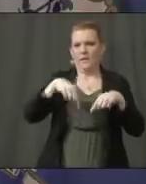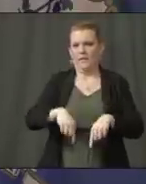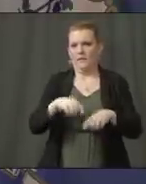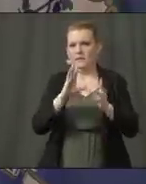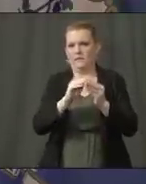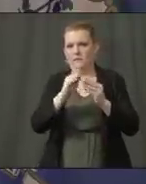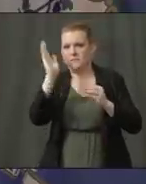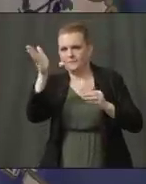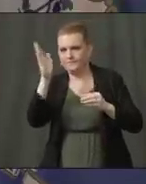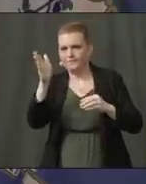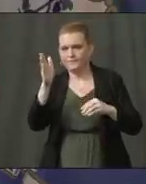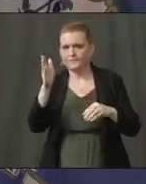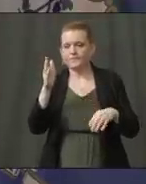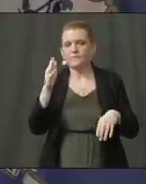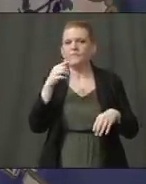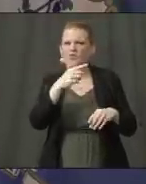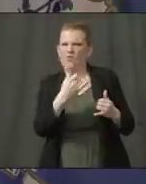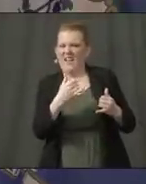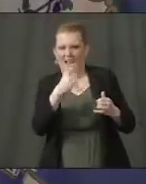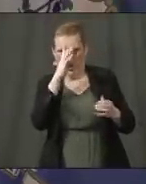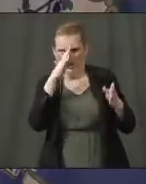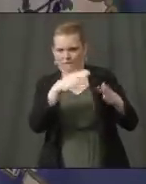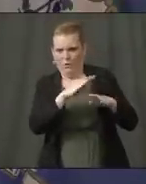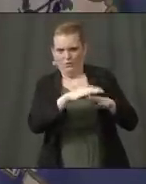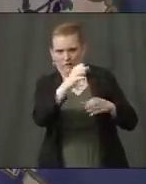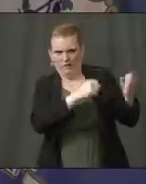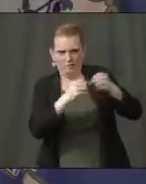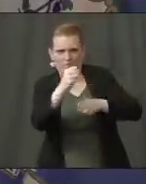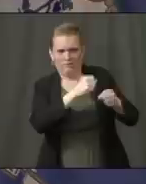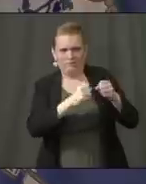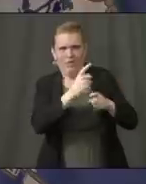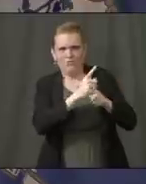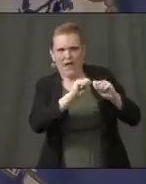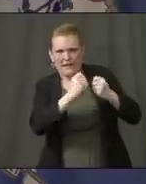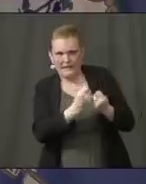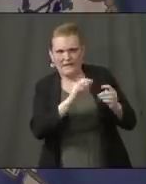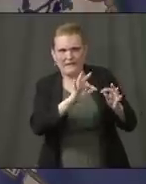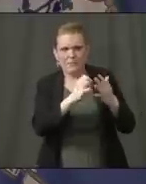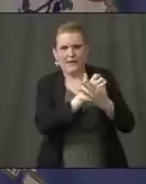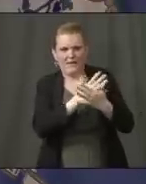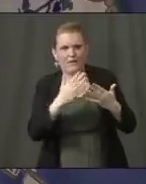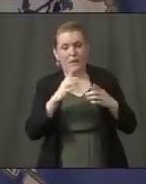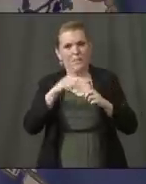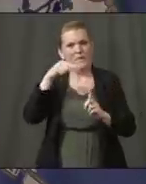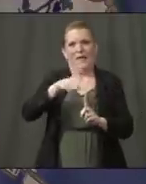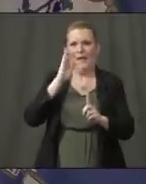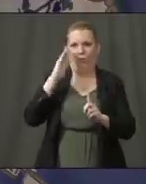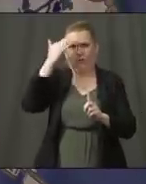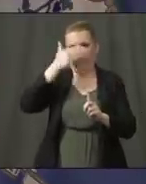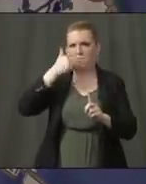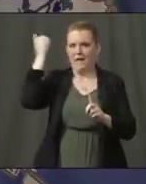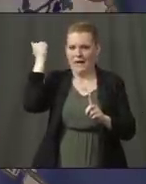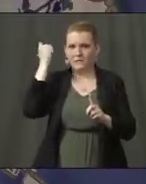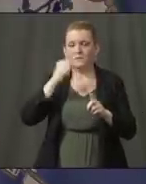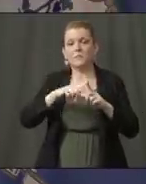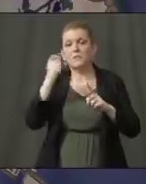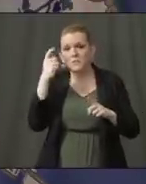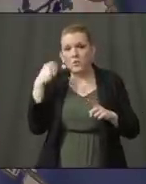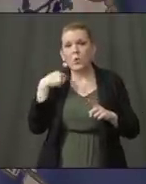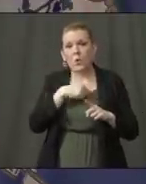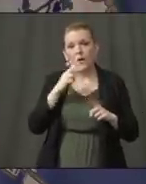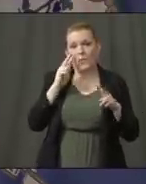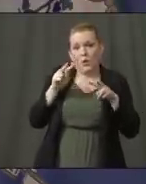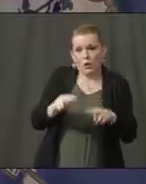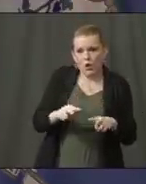And they'd be probably the best people to ask. But to your specific question, we're going to be looking at the antibody testing in terms of the percentage of people in